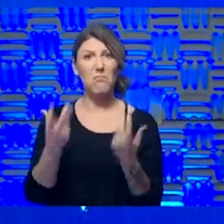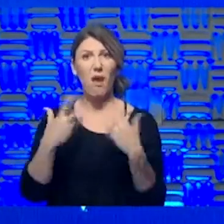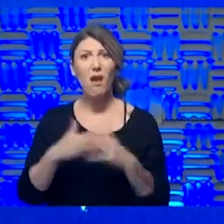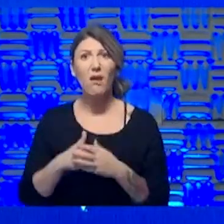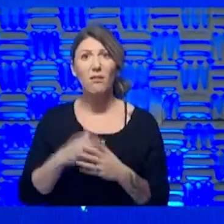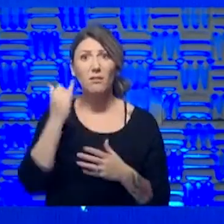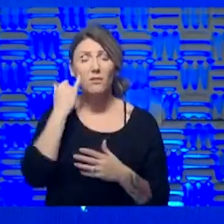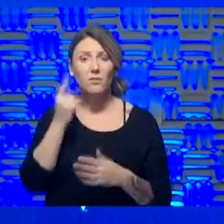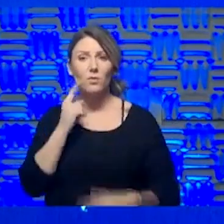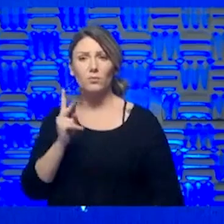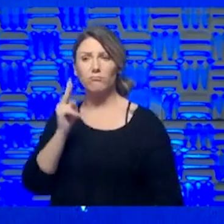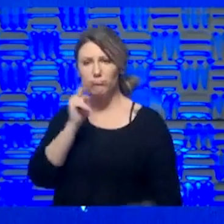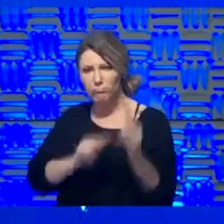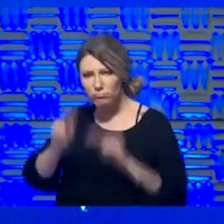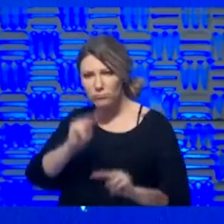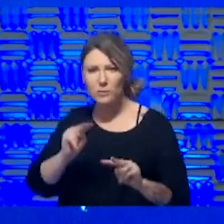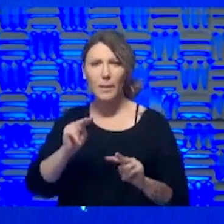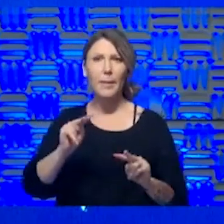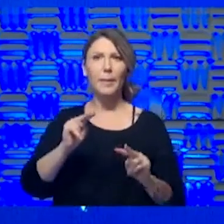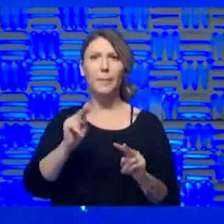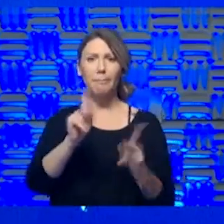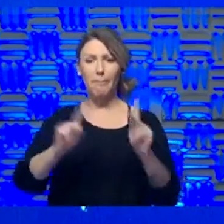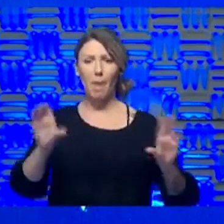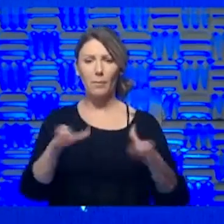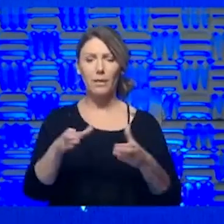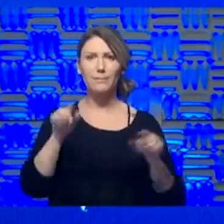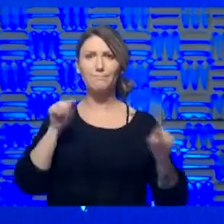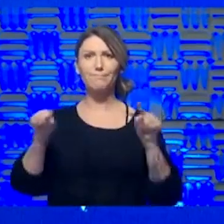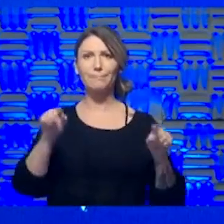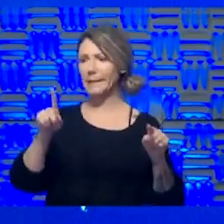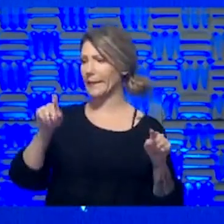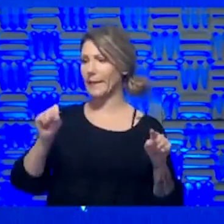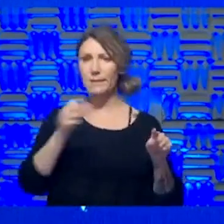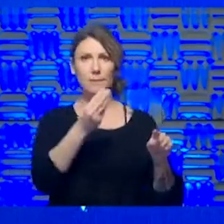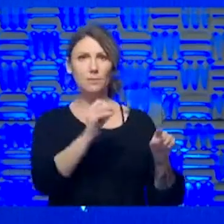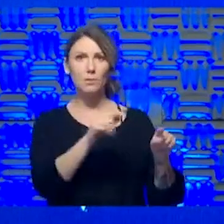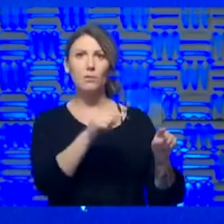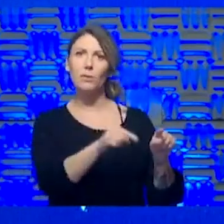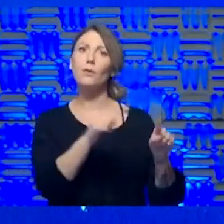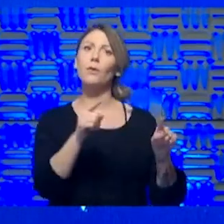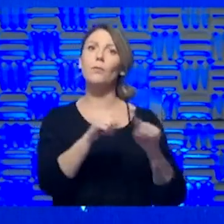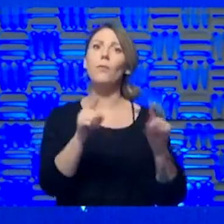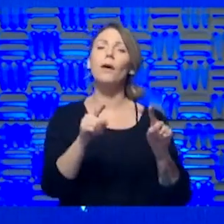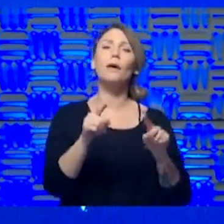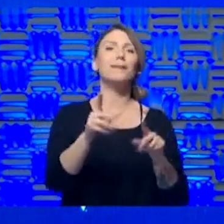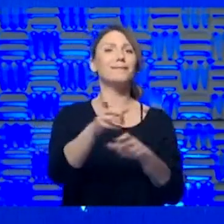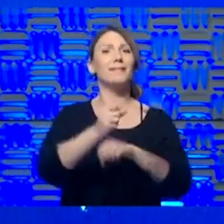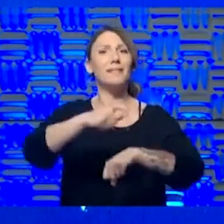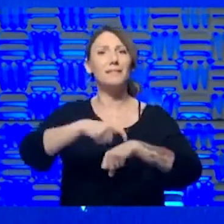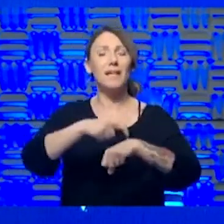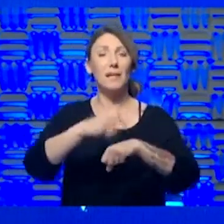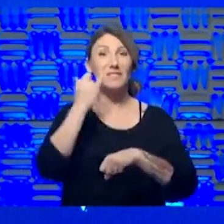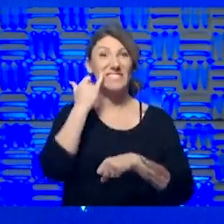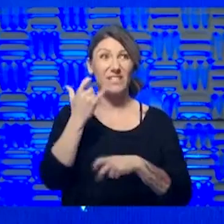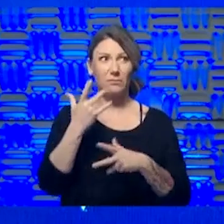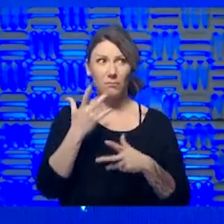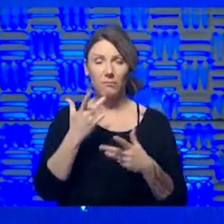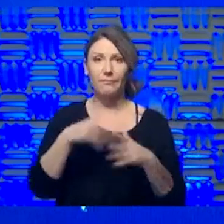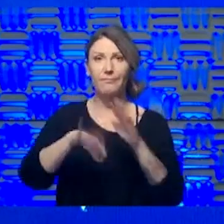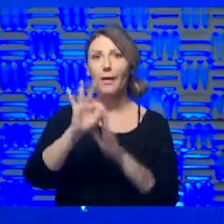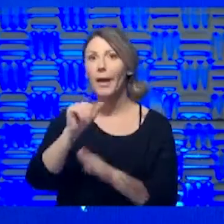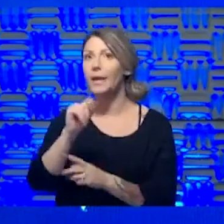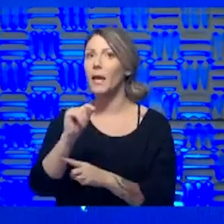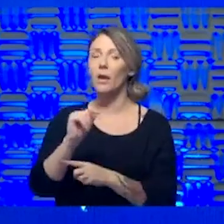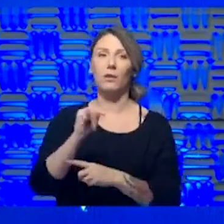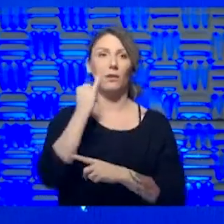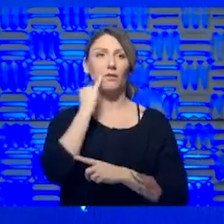look at the relative population of Missouri and Kansas. But it's going to take time for us to really find out if that's really true. The other thing I would just